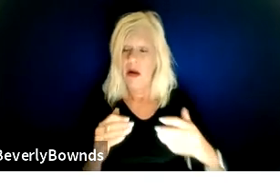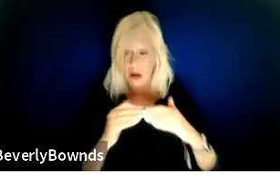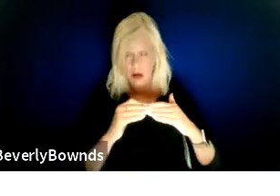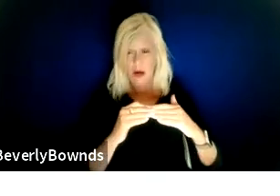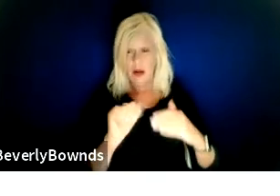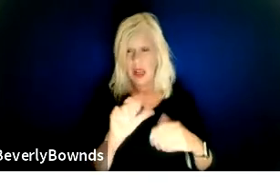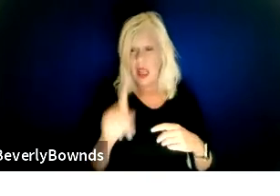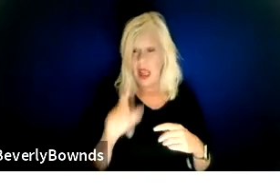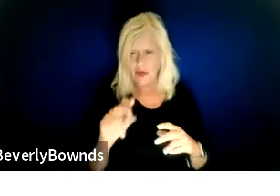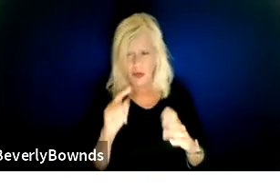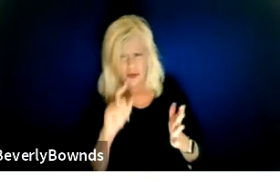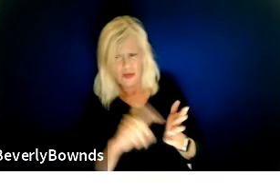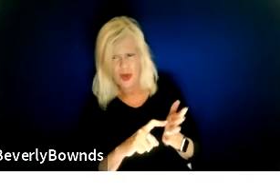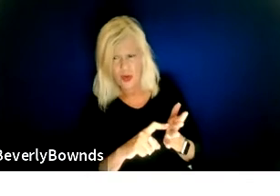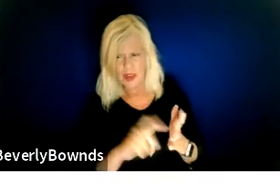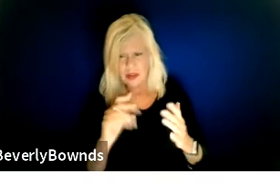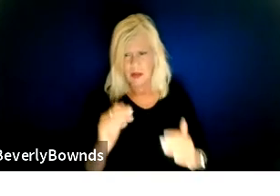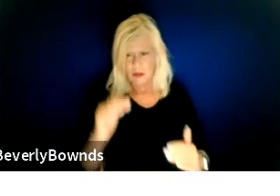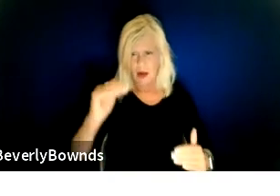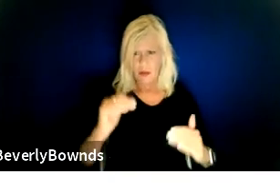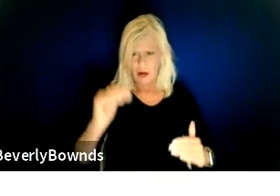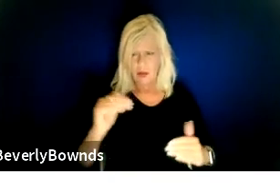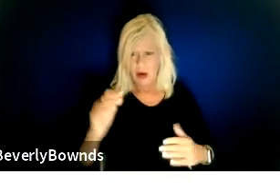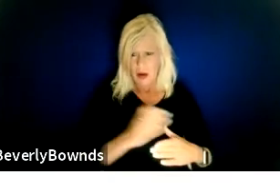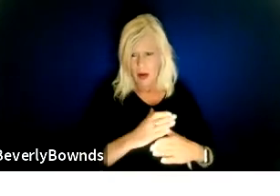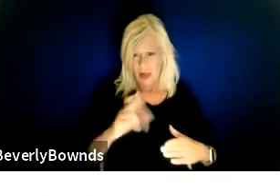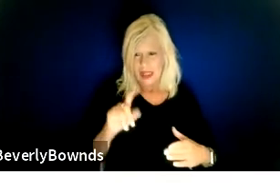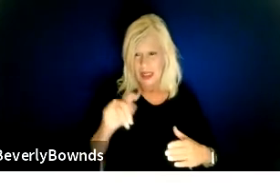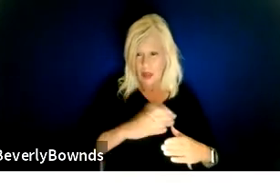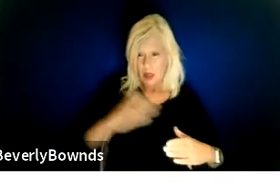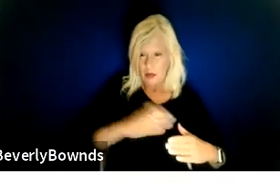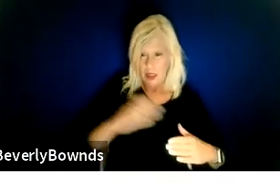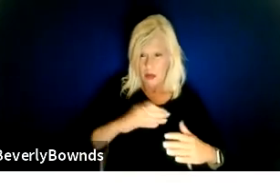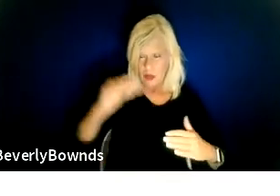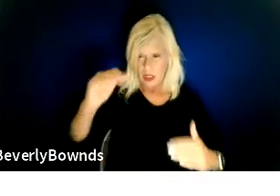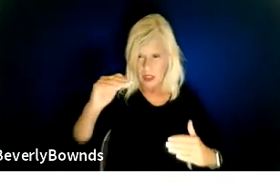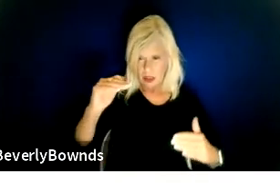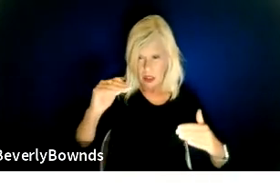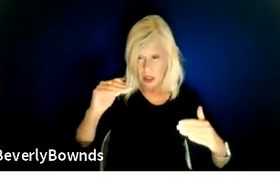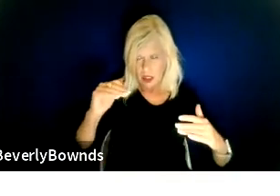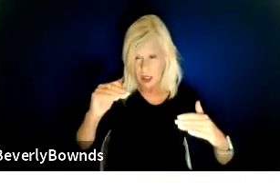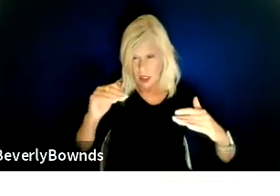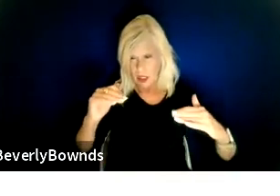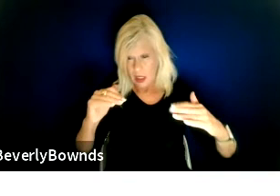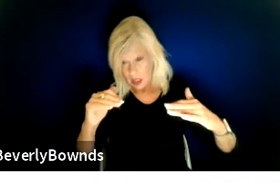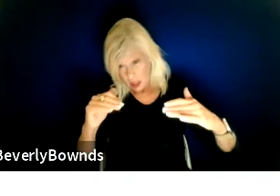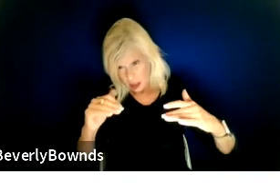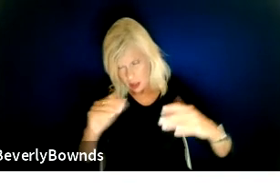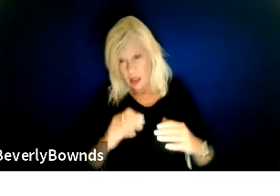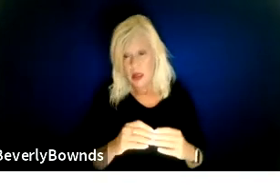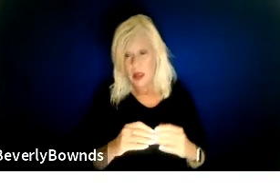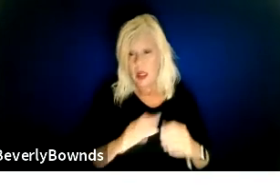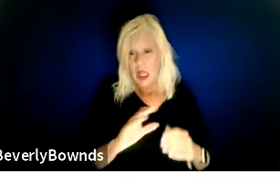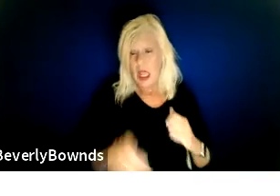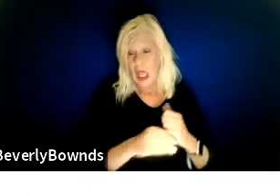would automatically observe that delta between strong and weak would diminish. So it would energy appropriately, forcing the user to put